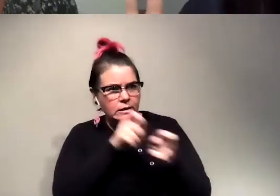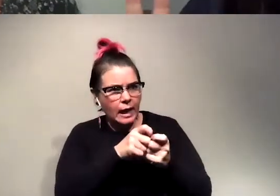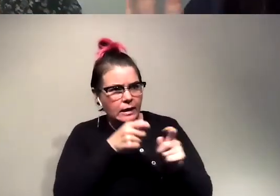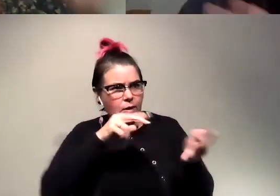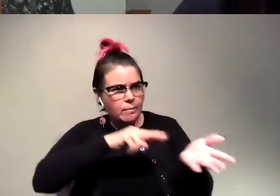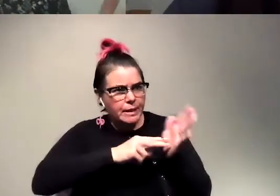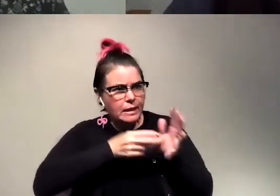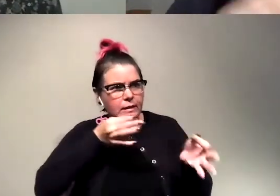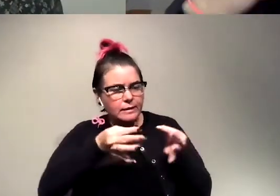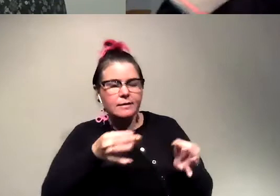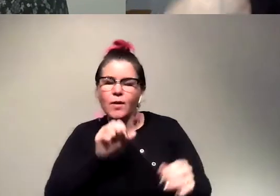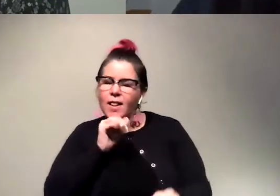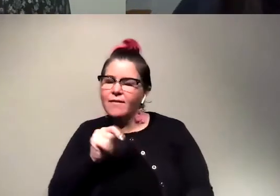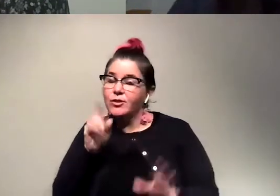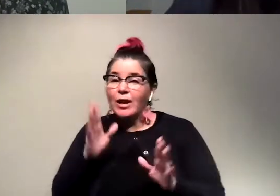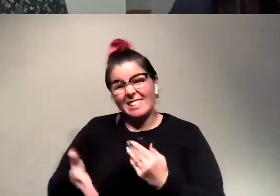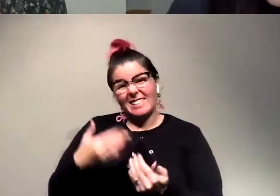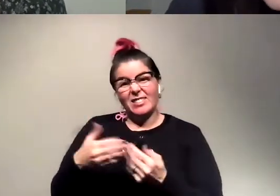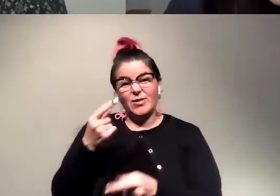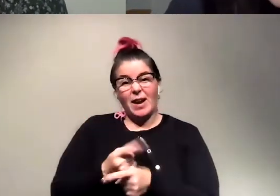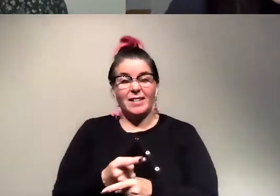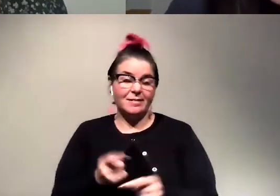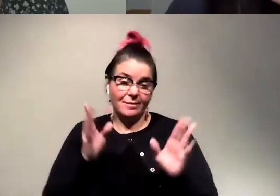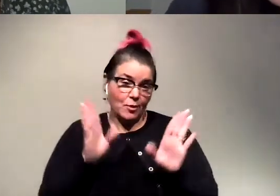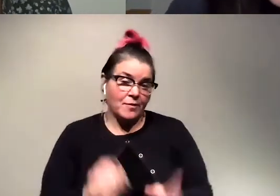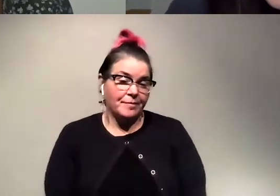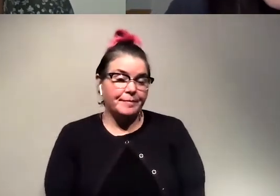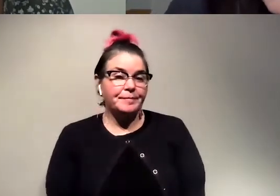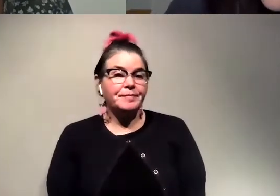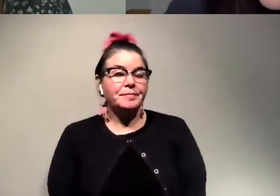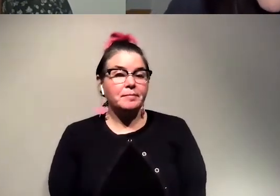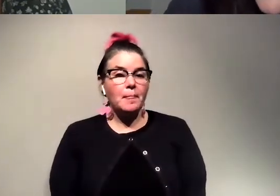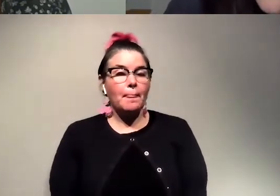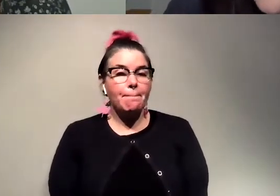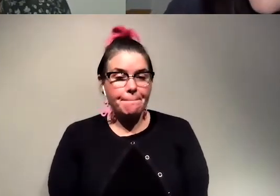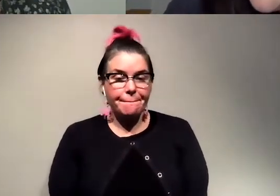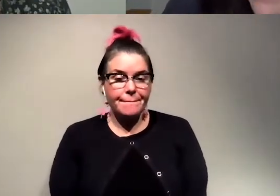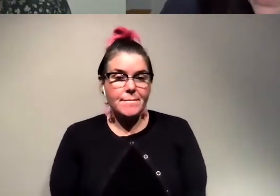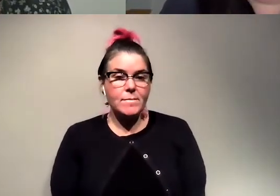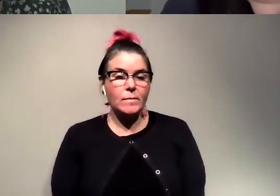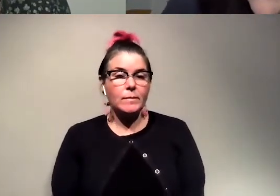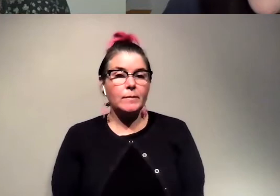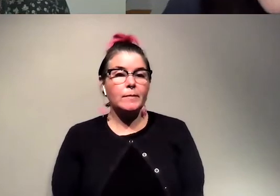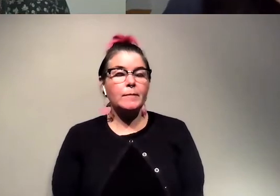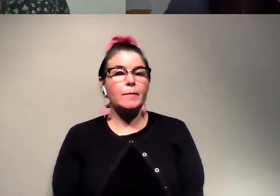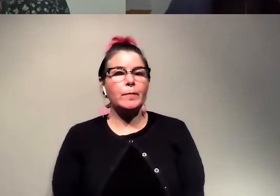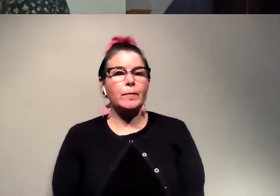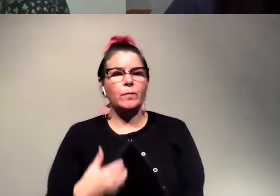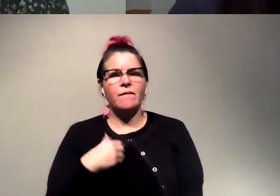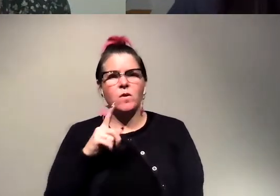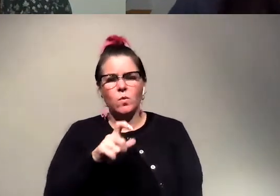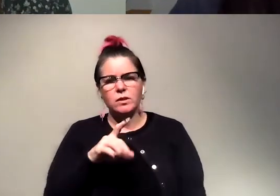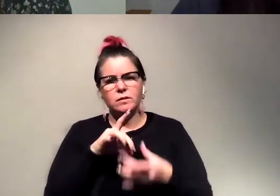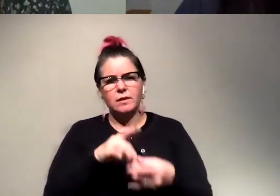It's so great. That's wonderful. Super cool. Okay, so we've got a question here about